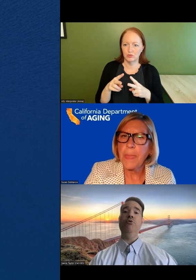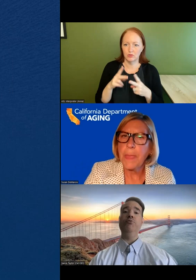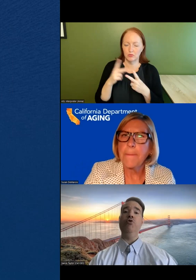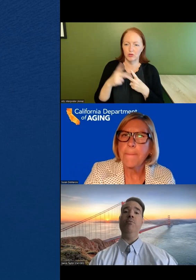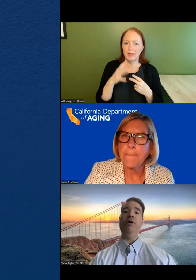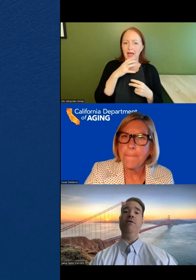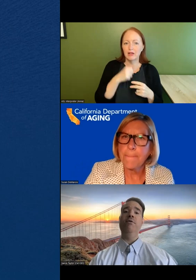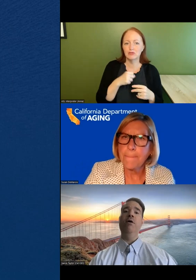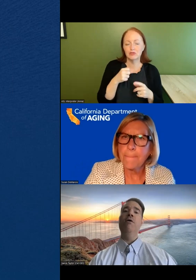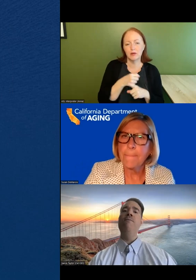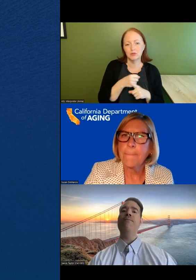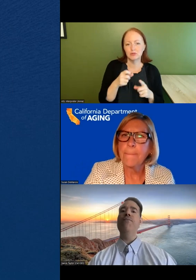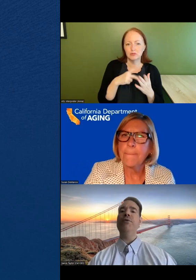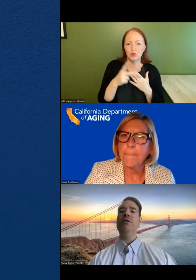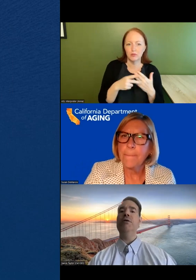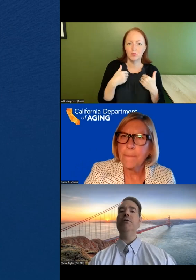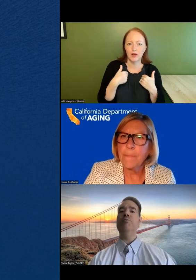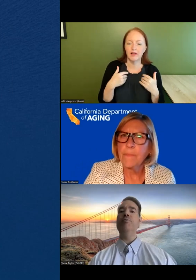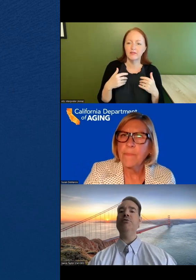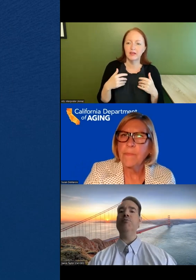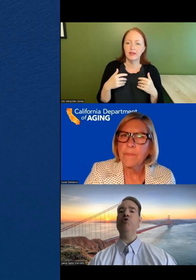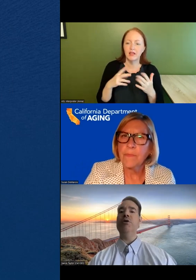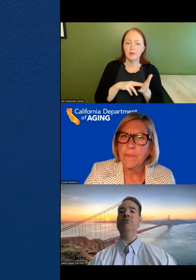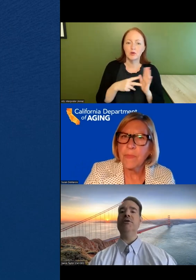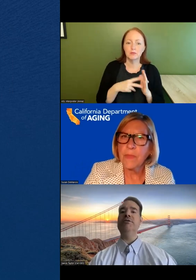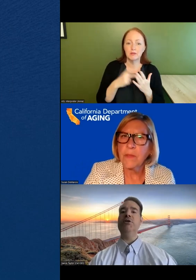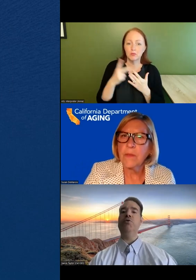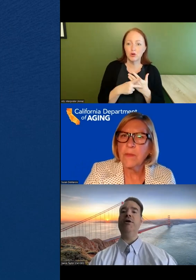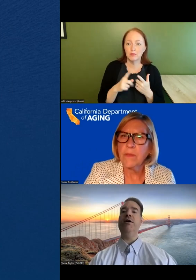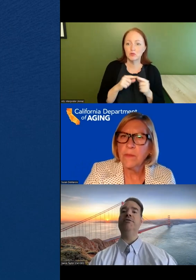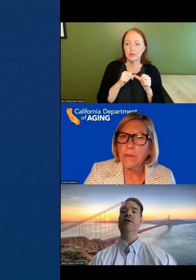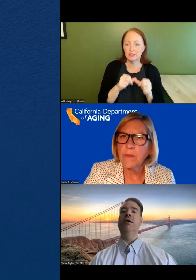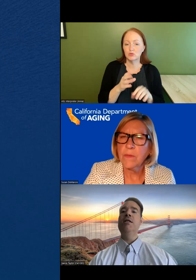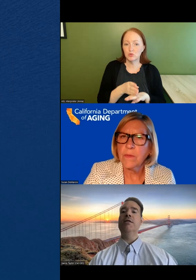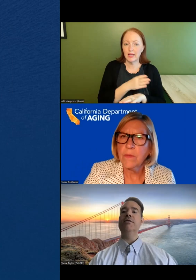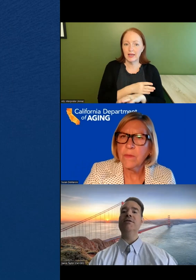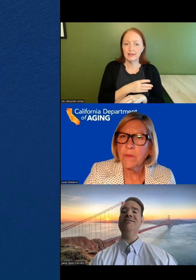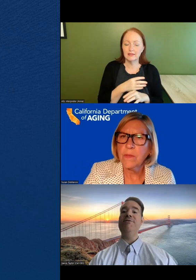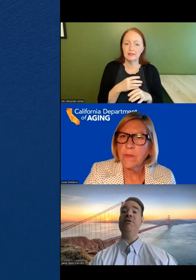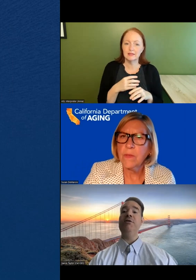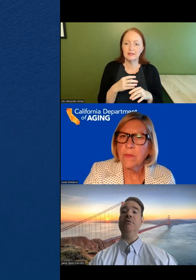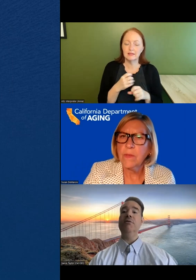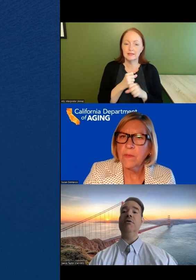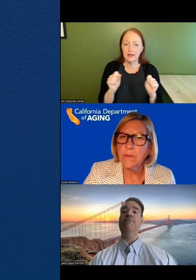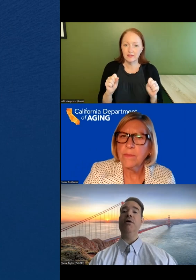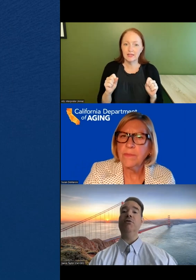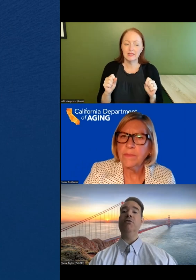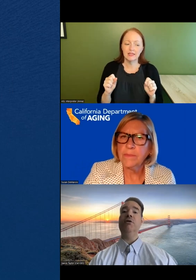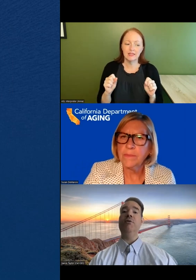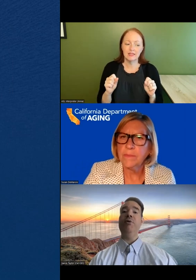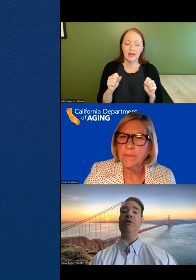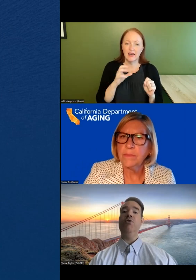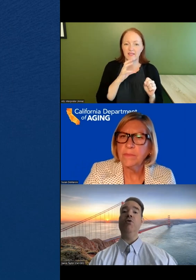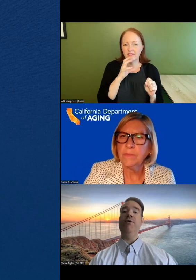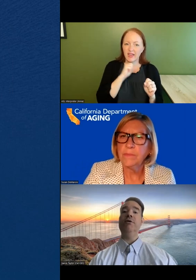the elder abuse program we have. And the purpose of the program is to continue to enhance the safety of elder